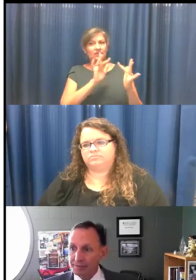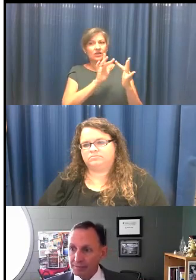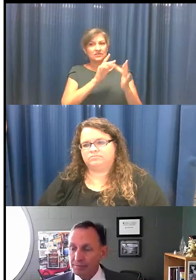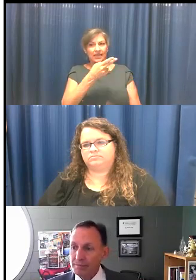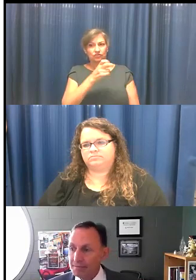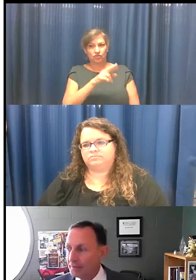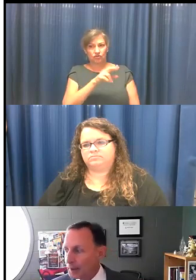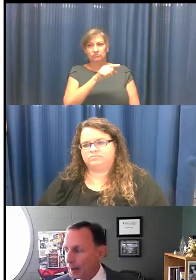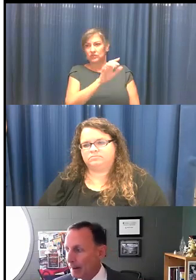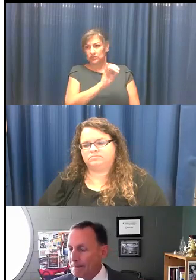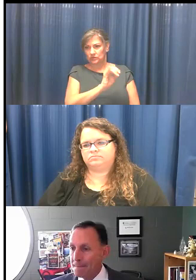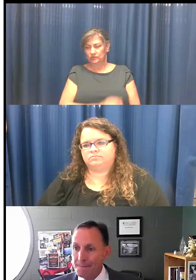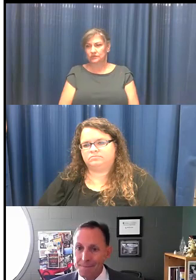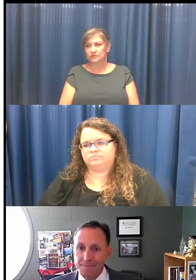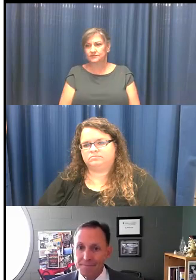well.